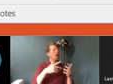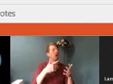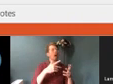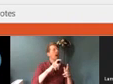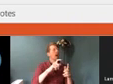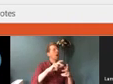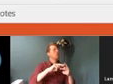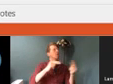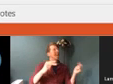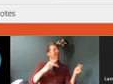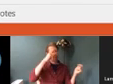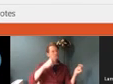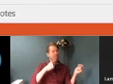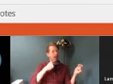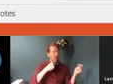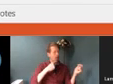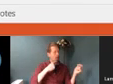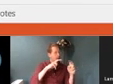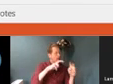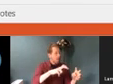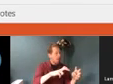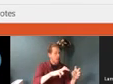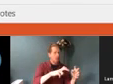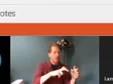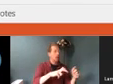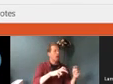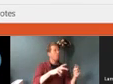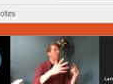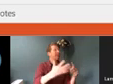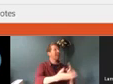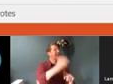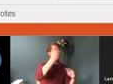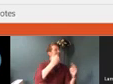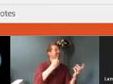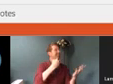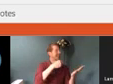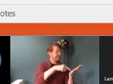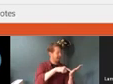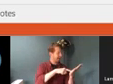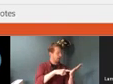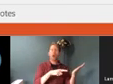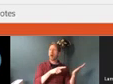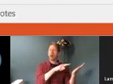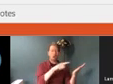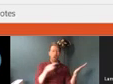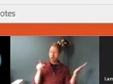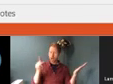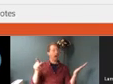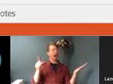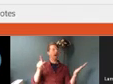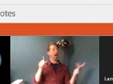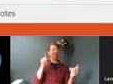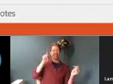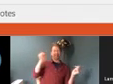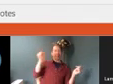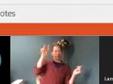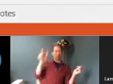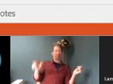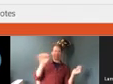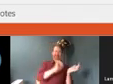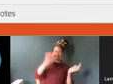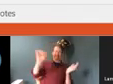is great if we have an autosomal profile and it matches to somebody, but that on its own is not enough. We have to be able to